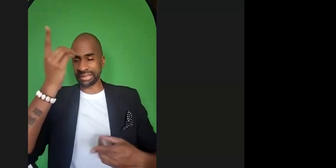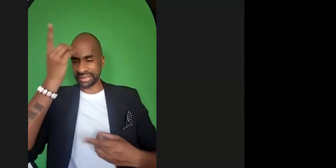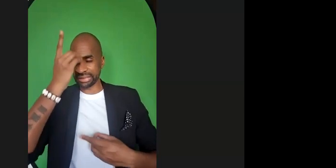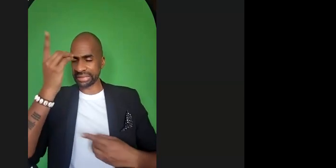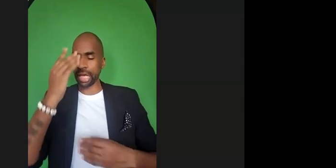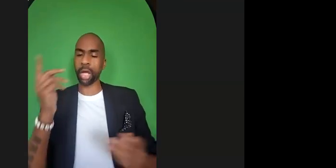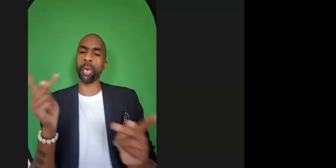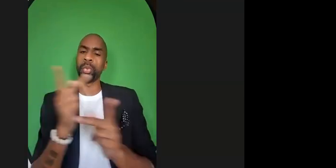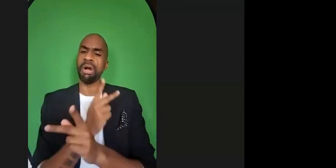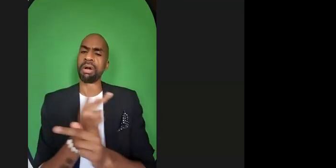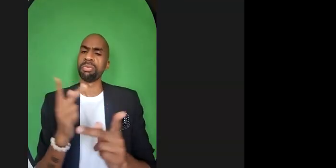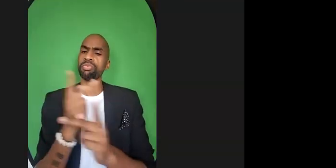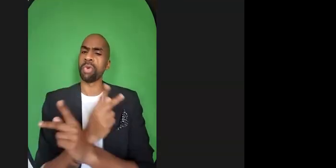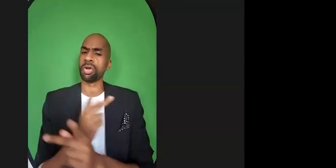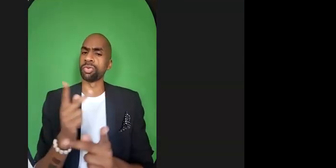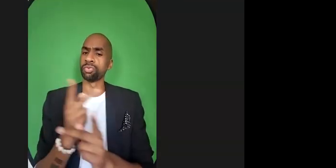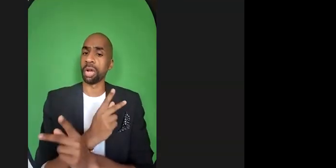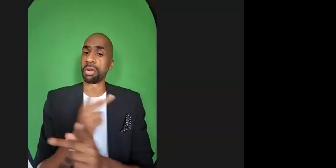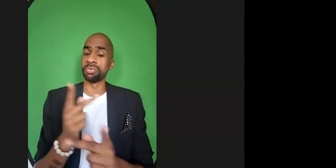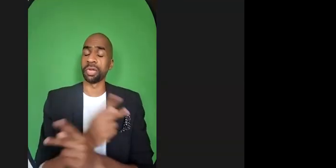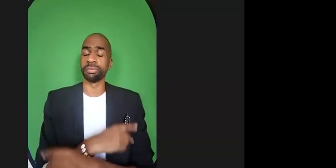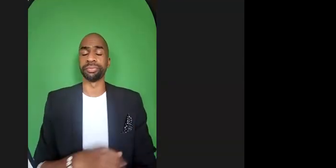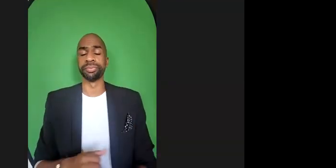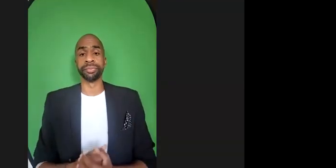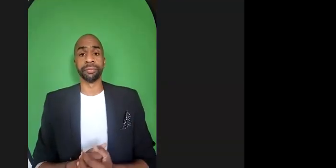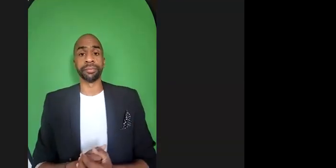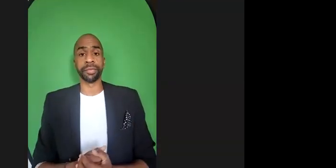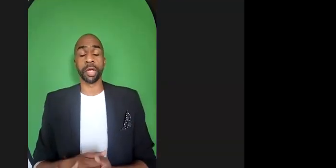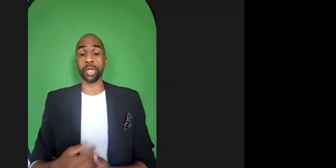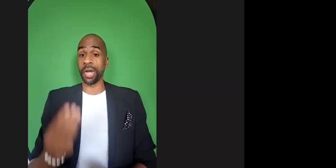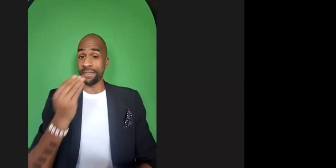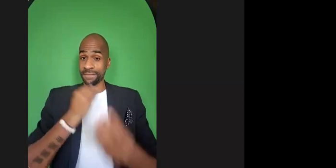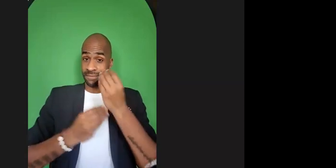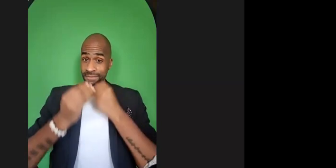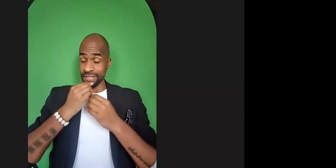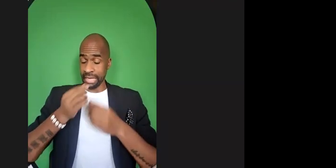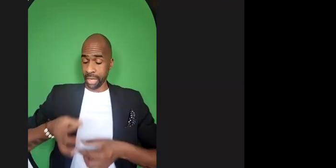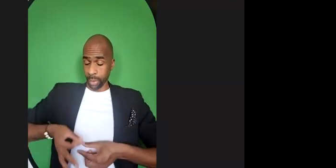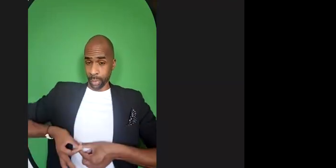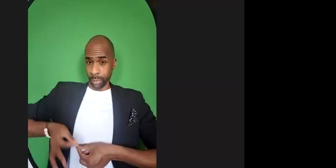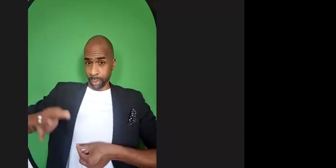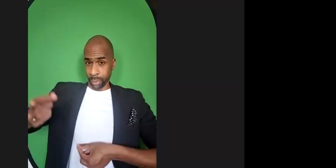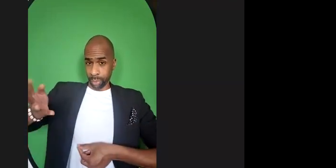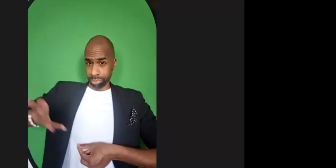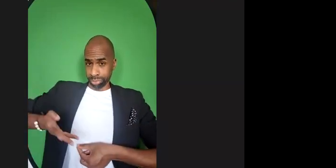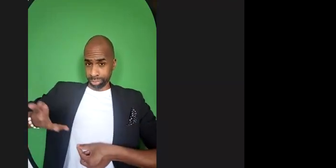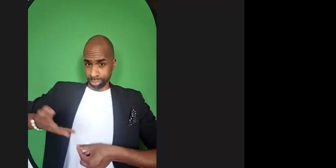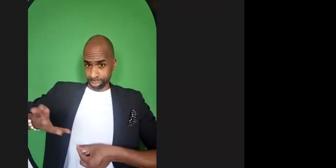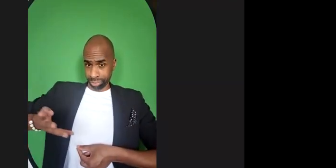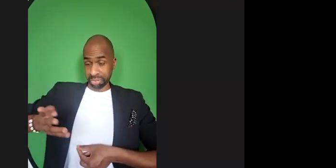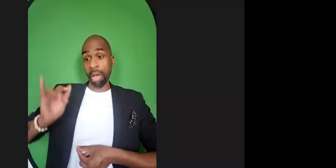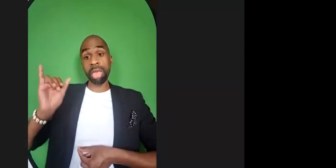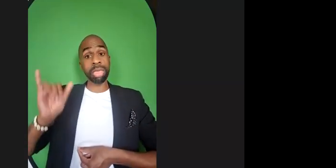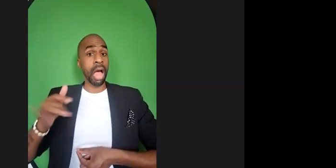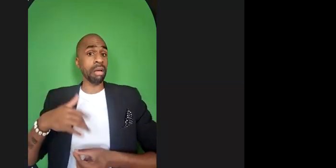interventions, feeding tube placement, certainly a trach tube, are optional and at the patient's